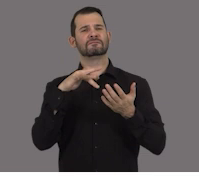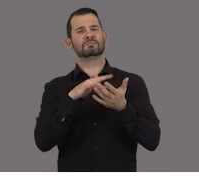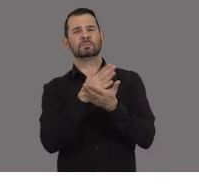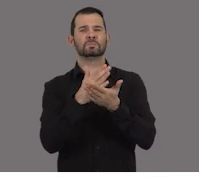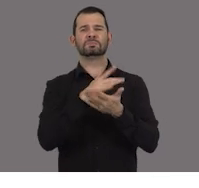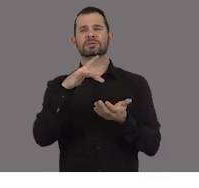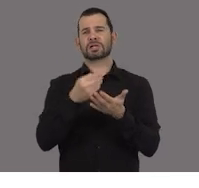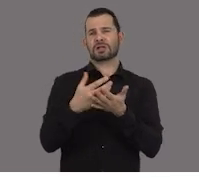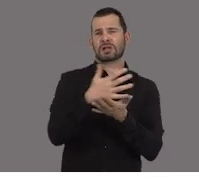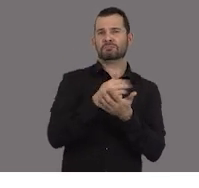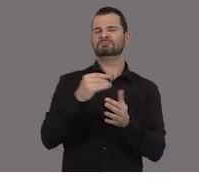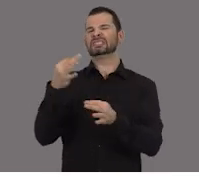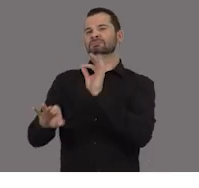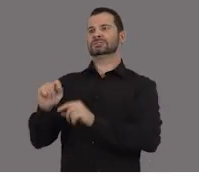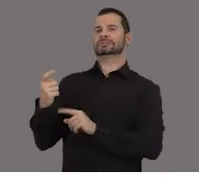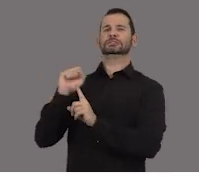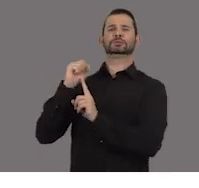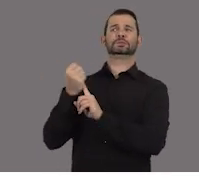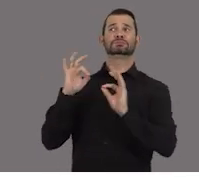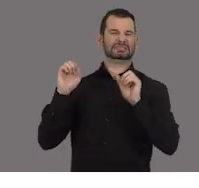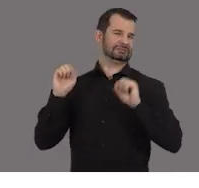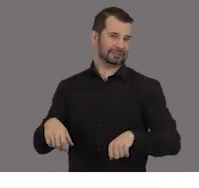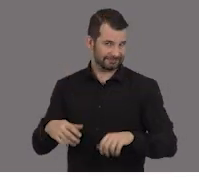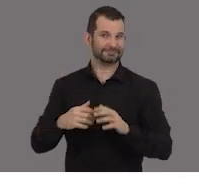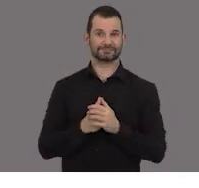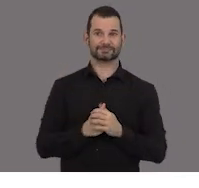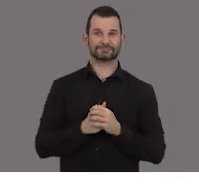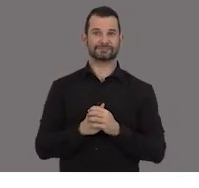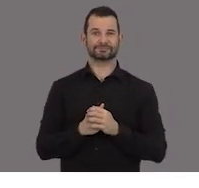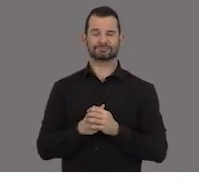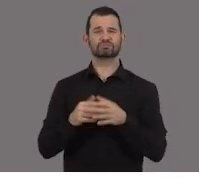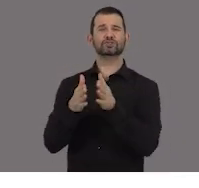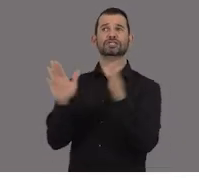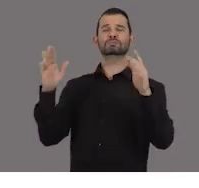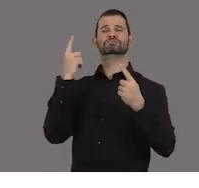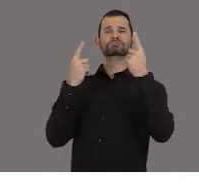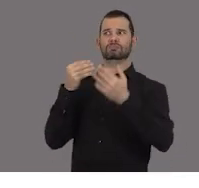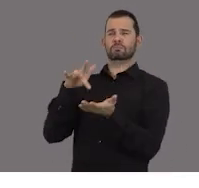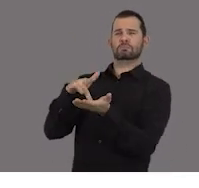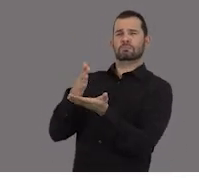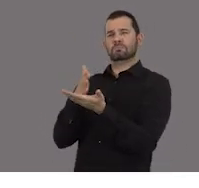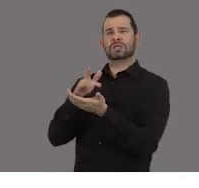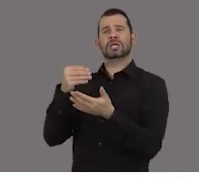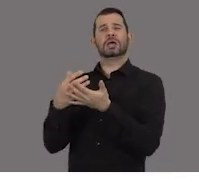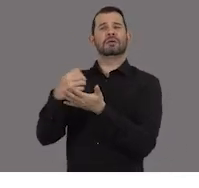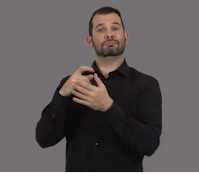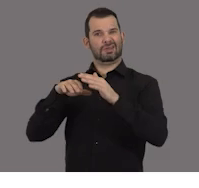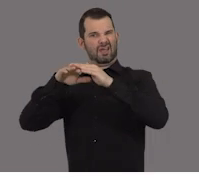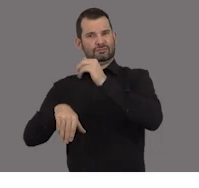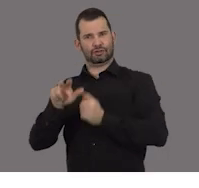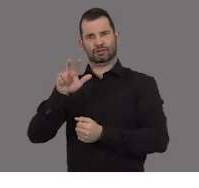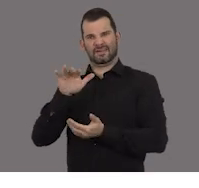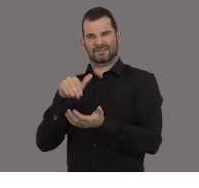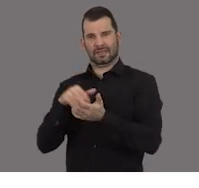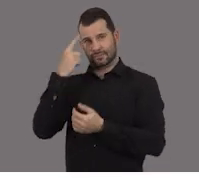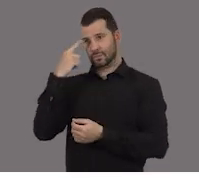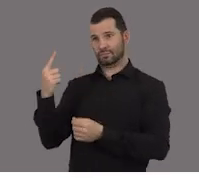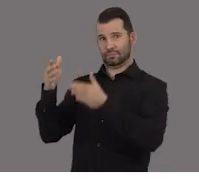if you have a modest income and a simple tax situation. Generally, a modest income is less